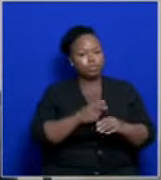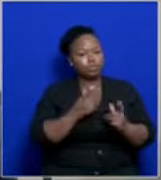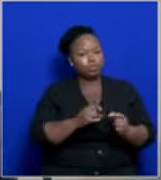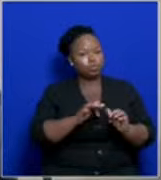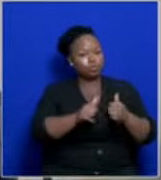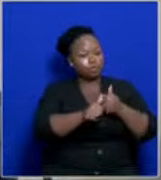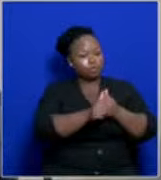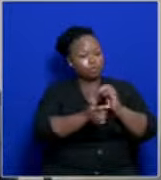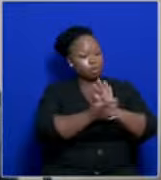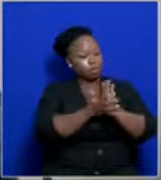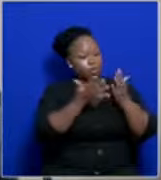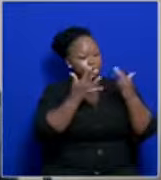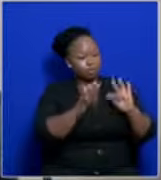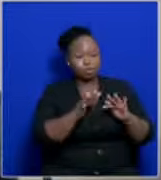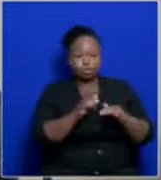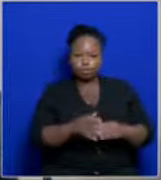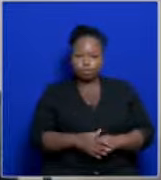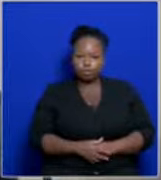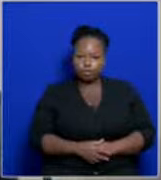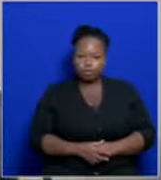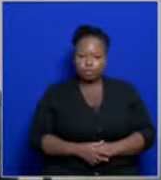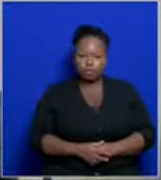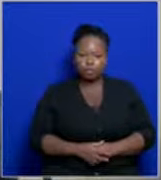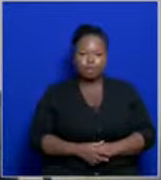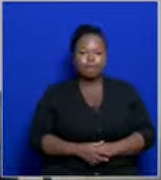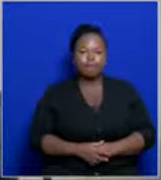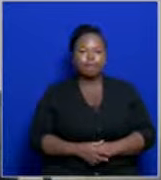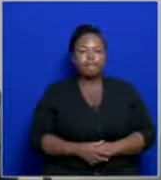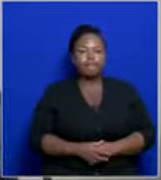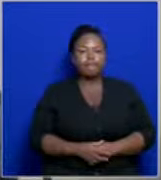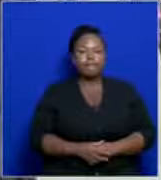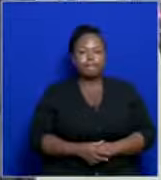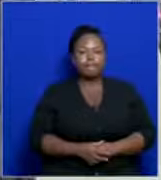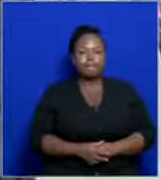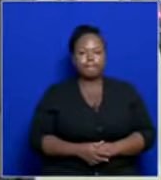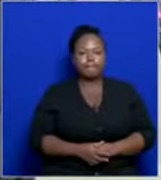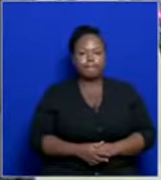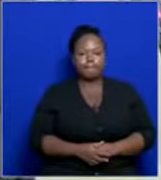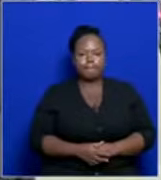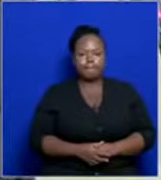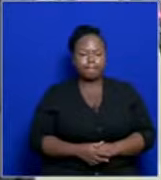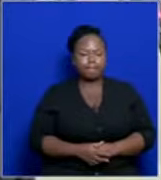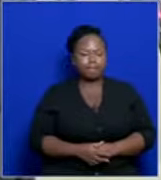do? Yeah, it can't be true that I